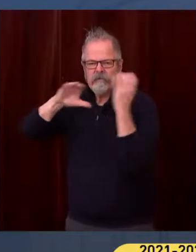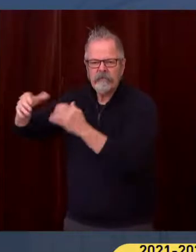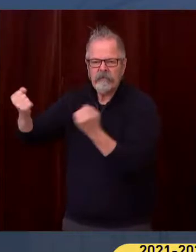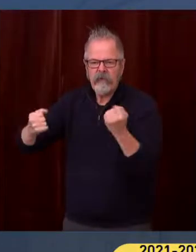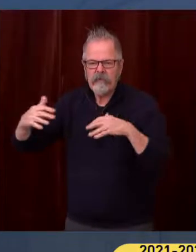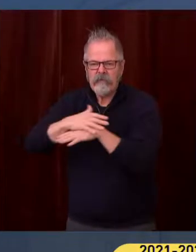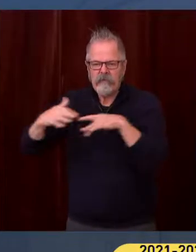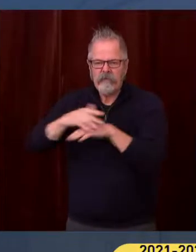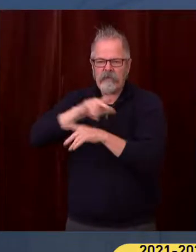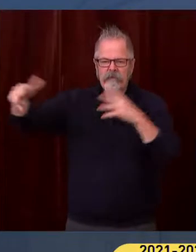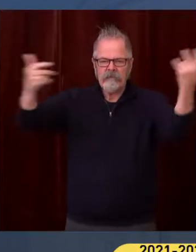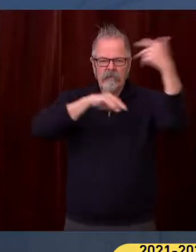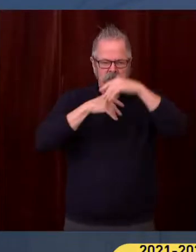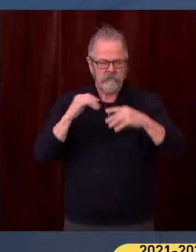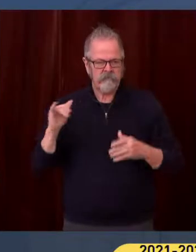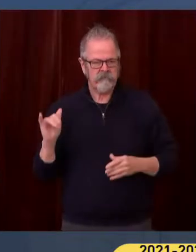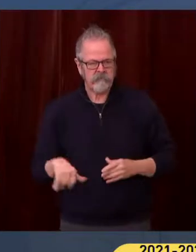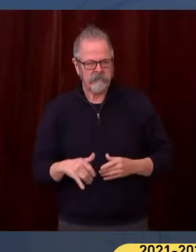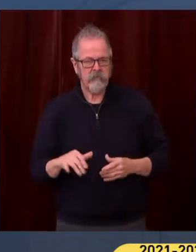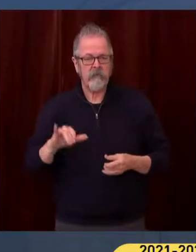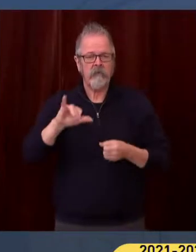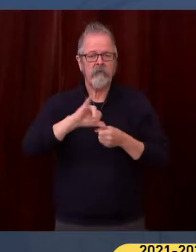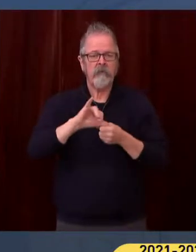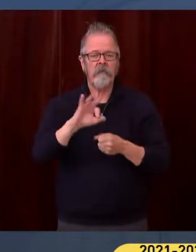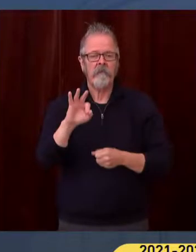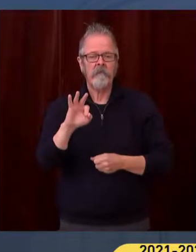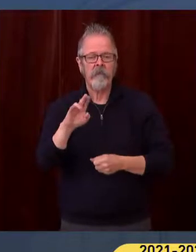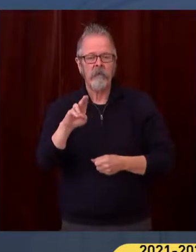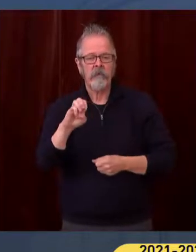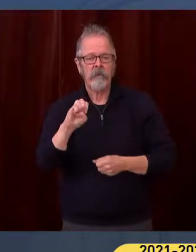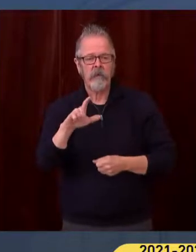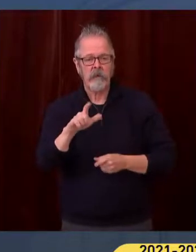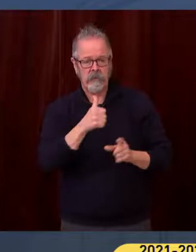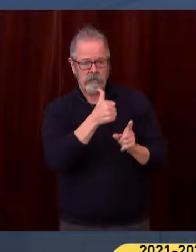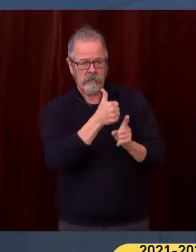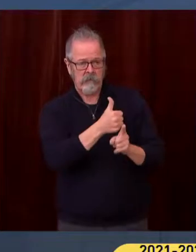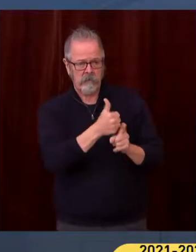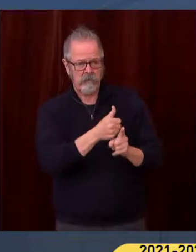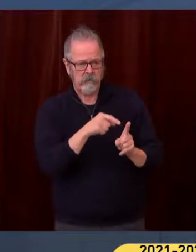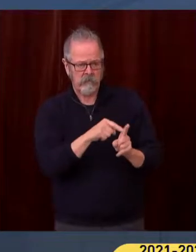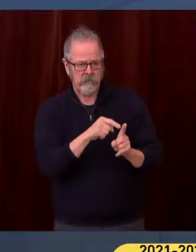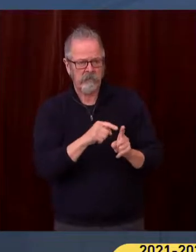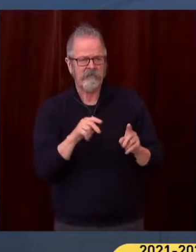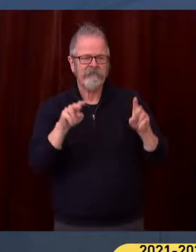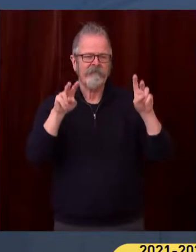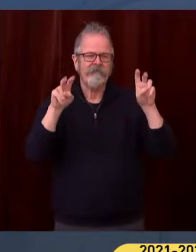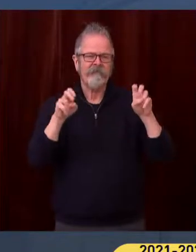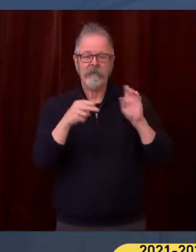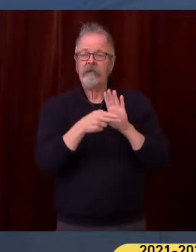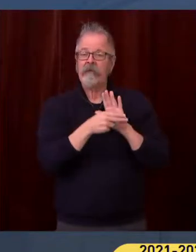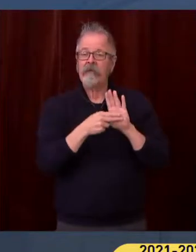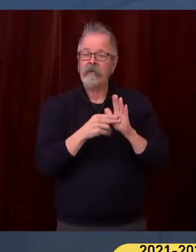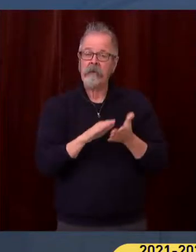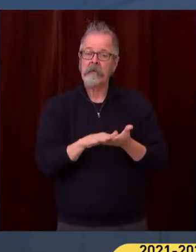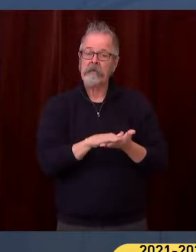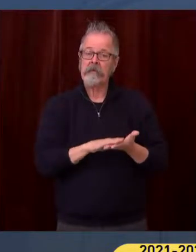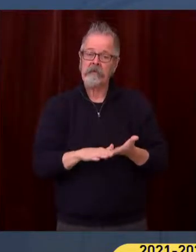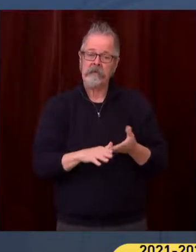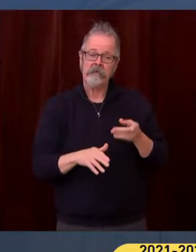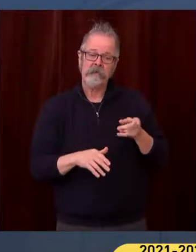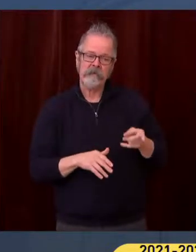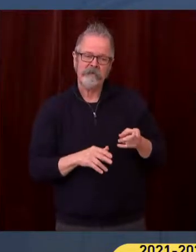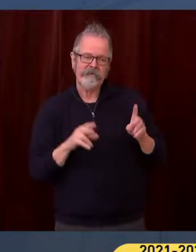and can be and are being produced right here in Washington, the fossil fuel industry so far has stood in the way of